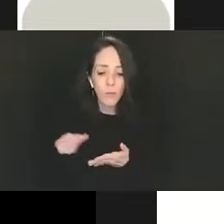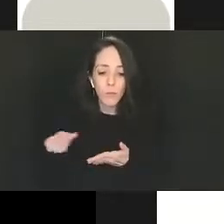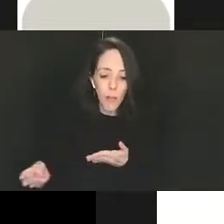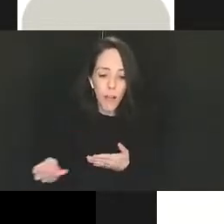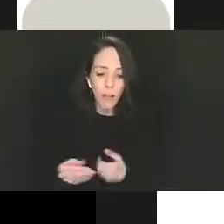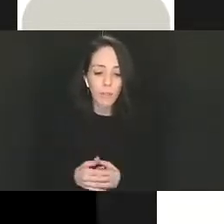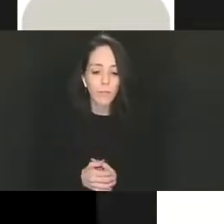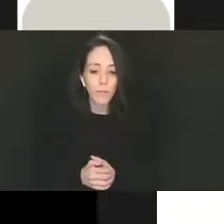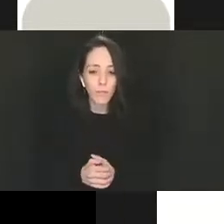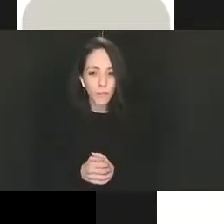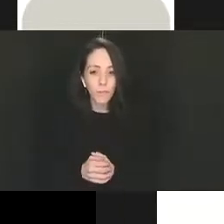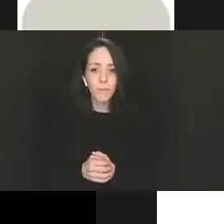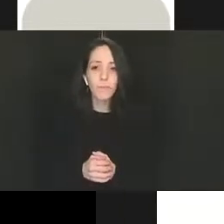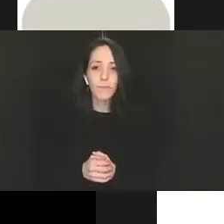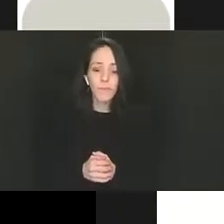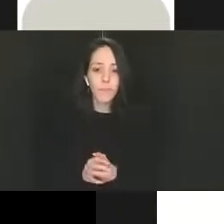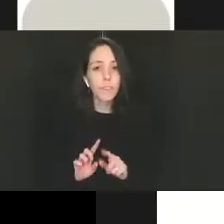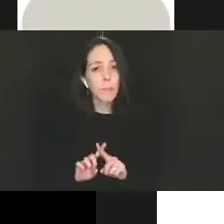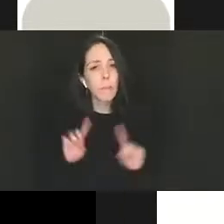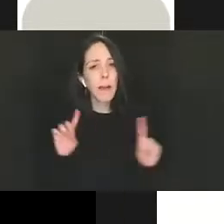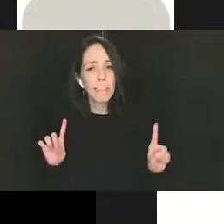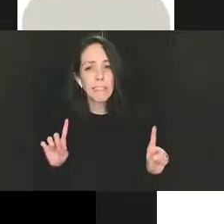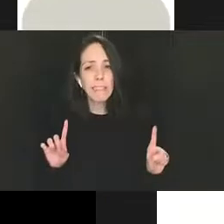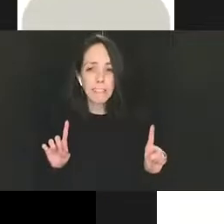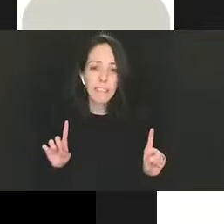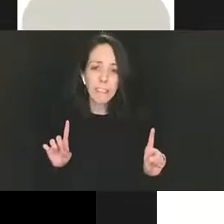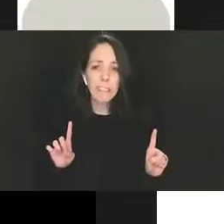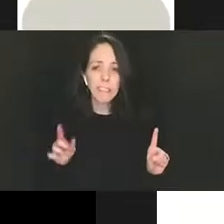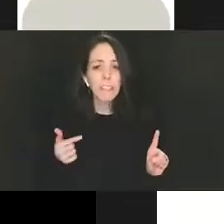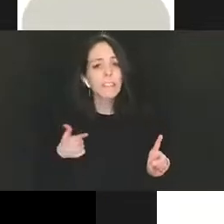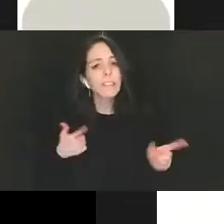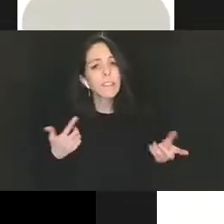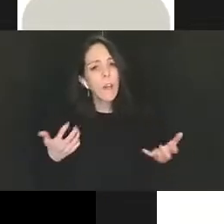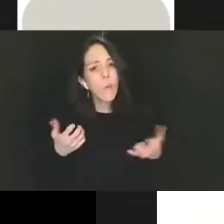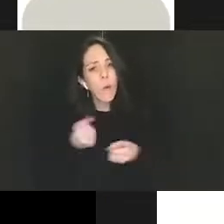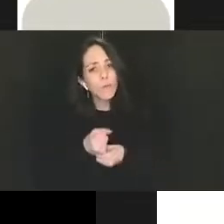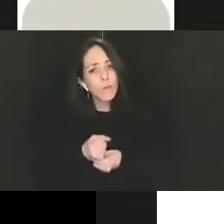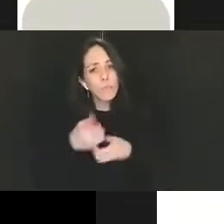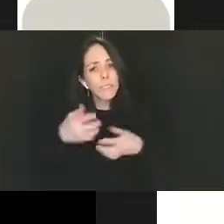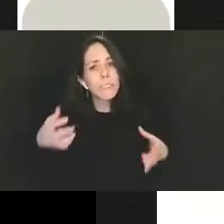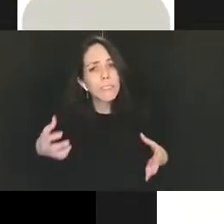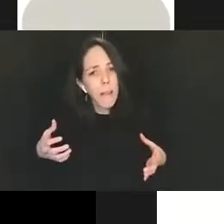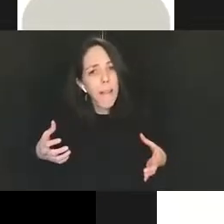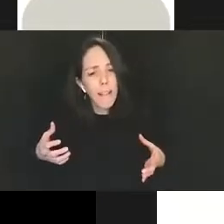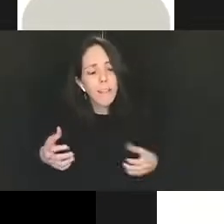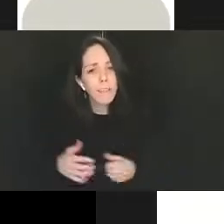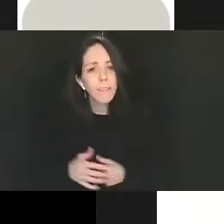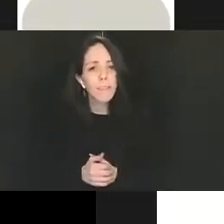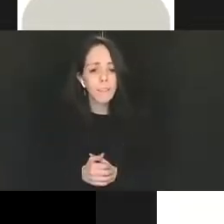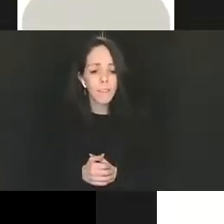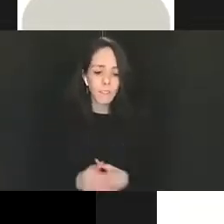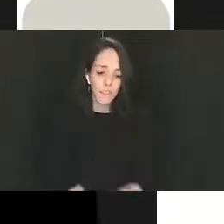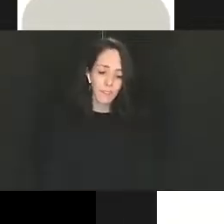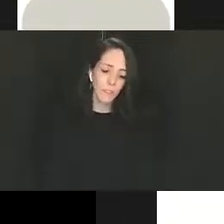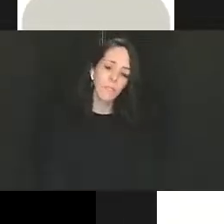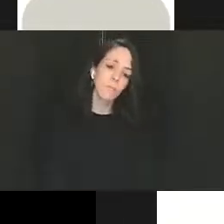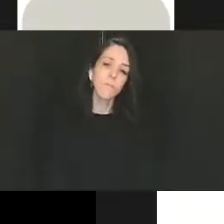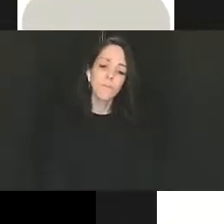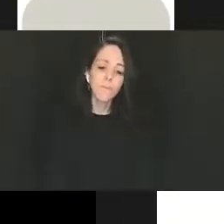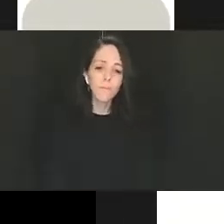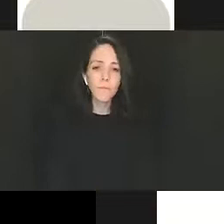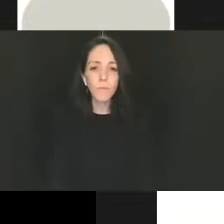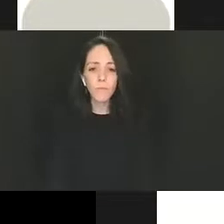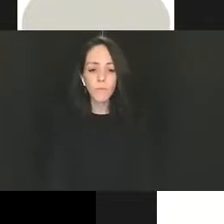Aloha. But I would like to expand. I know other providers would like to